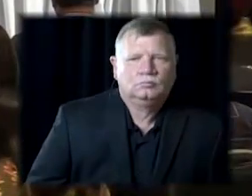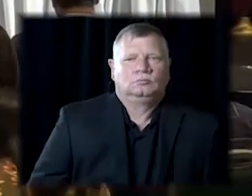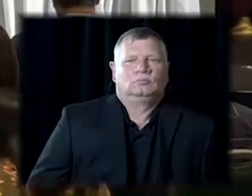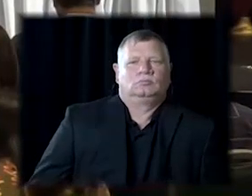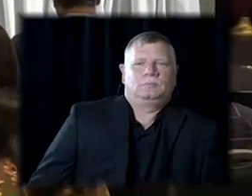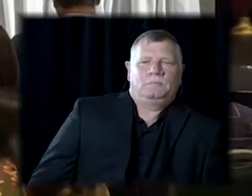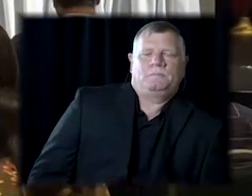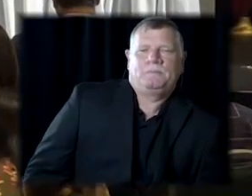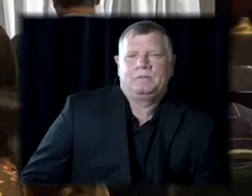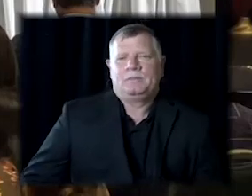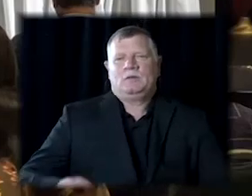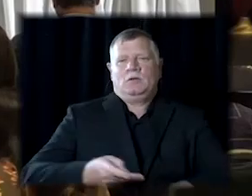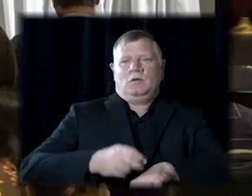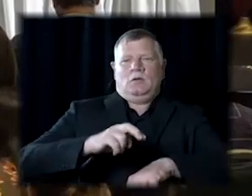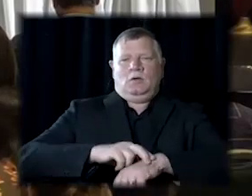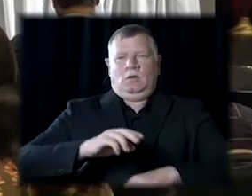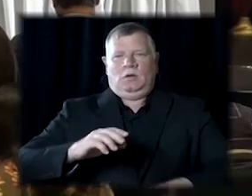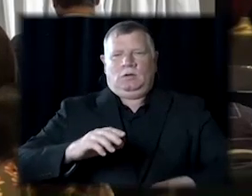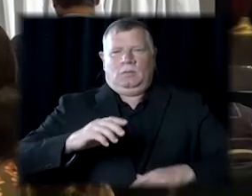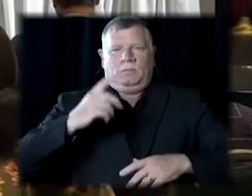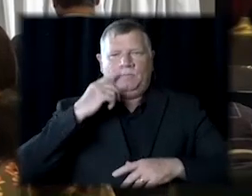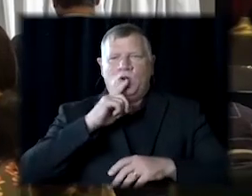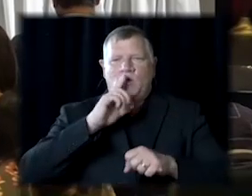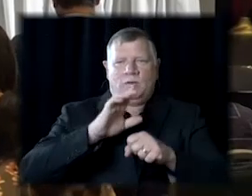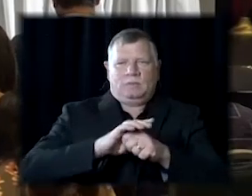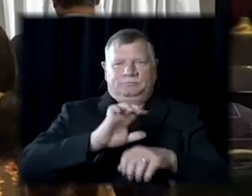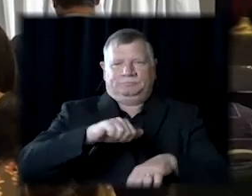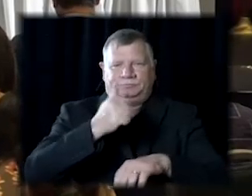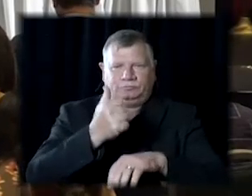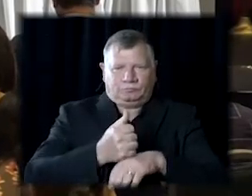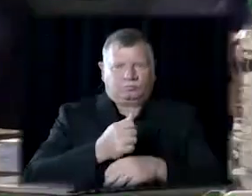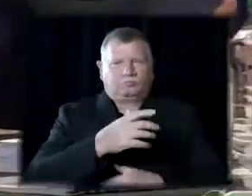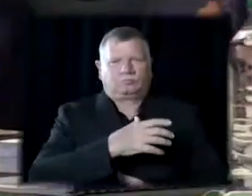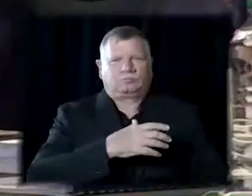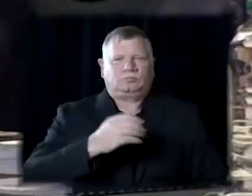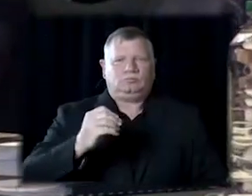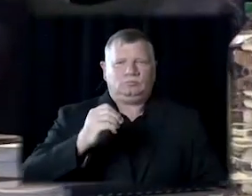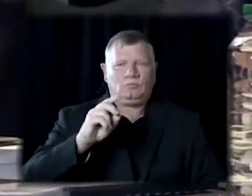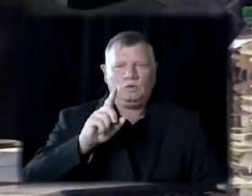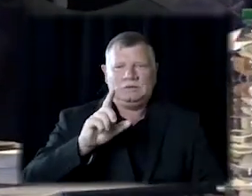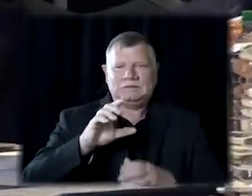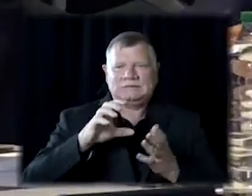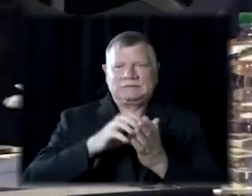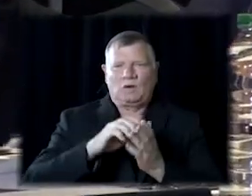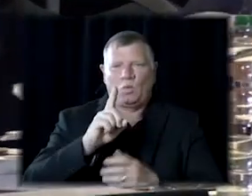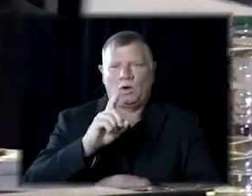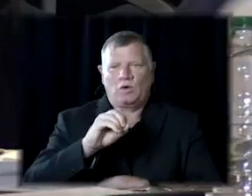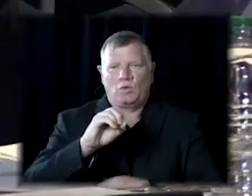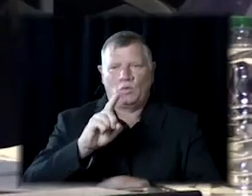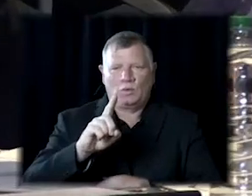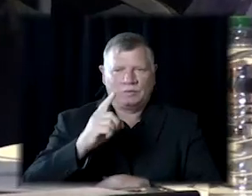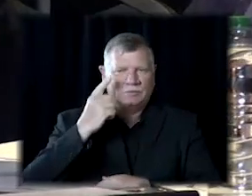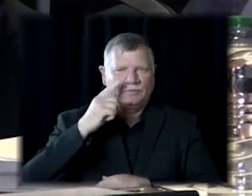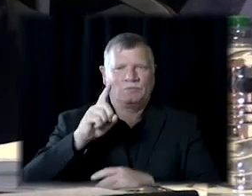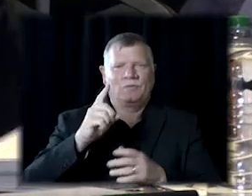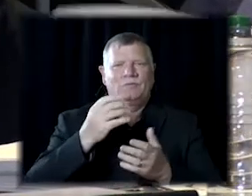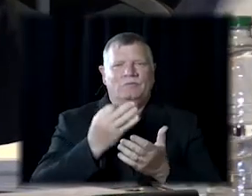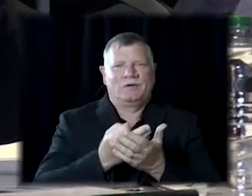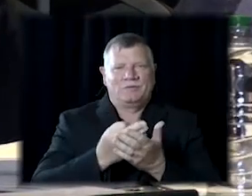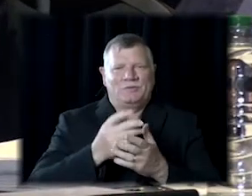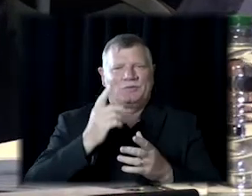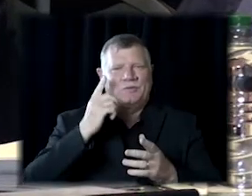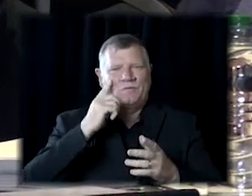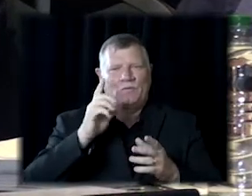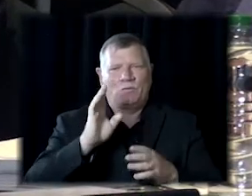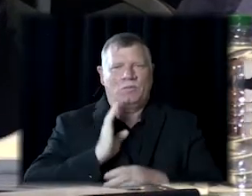Puerto Rico Oversight, Management, and Economic Stability Act, PROMESA, was enacted, and whereas Section 101 of PROMESA created the Financial Oversight and Management Board for